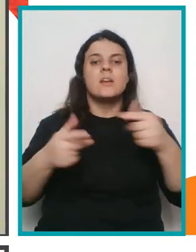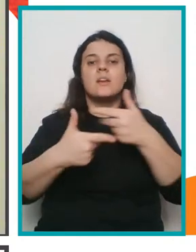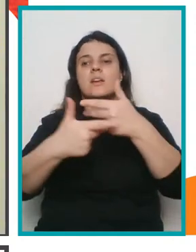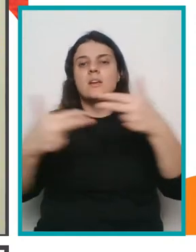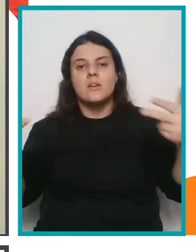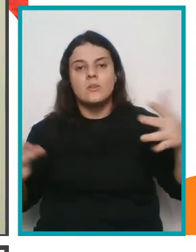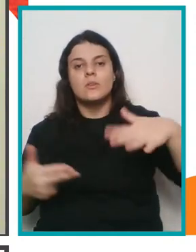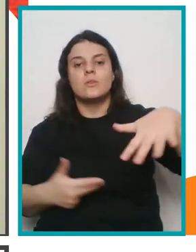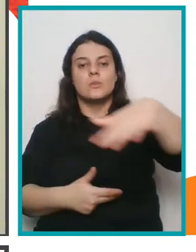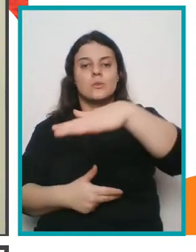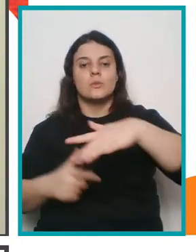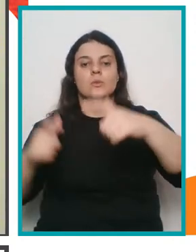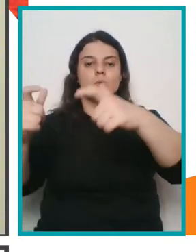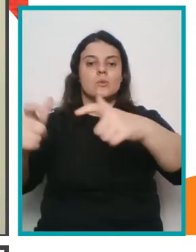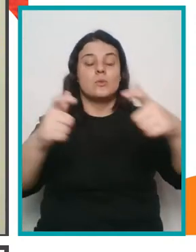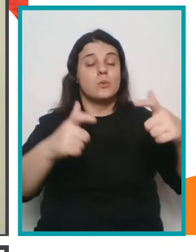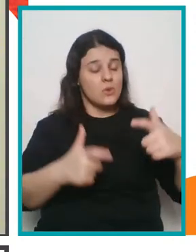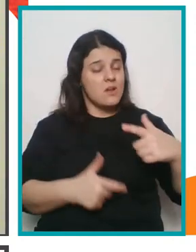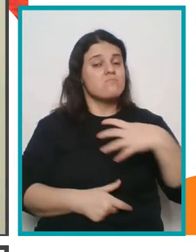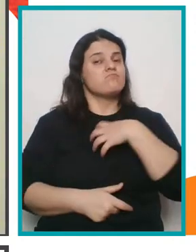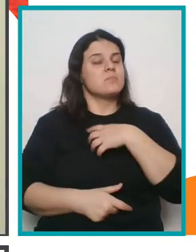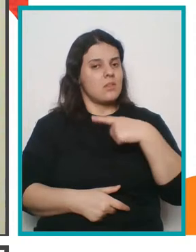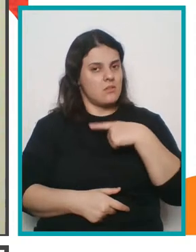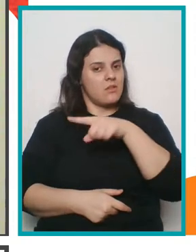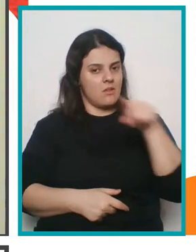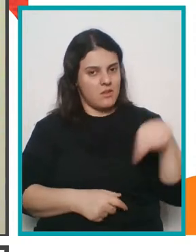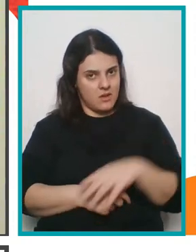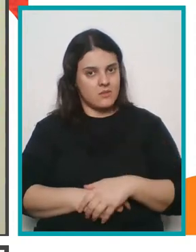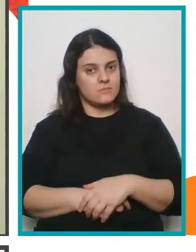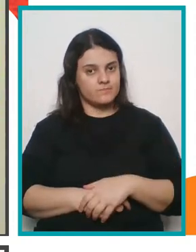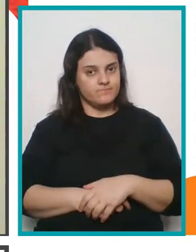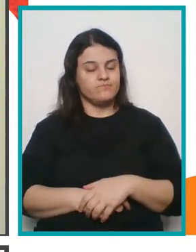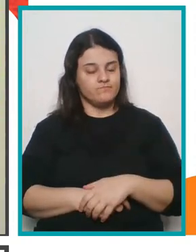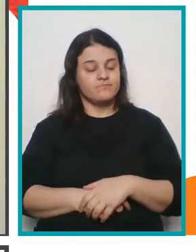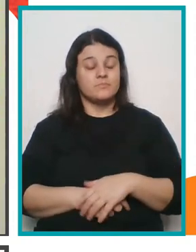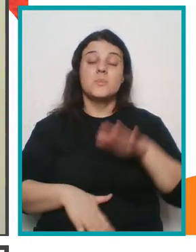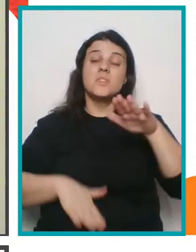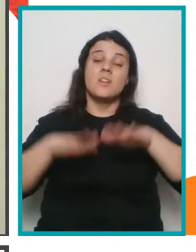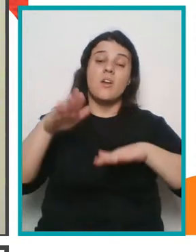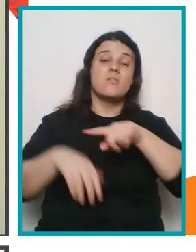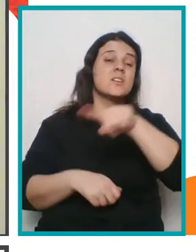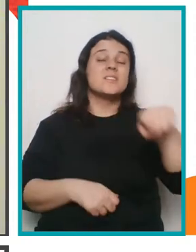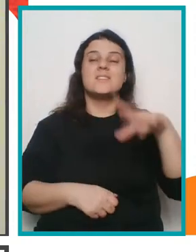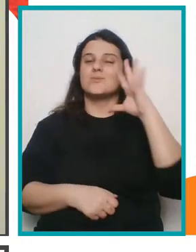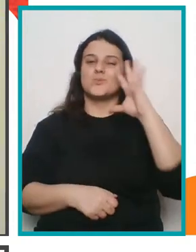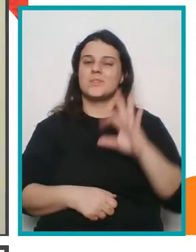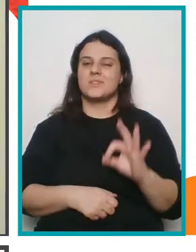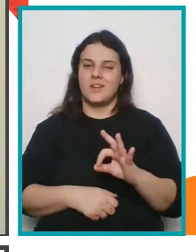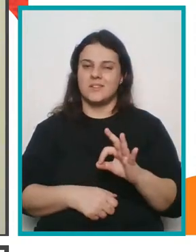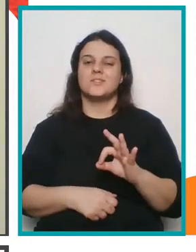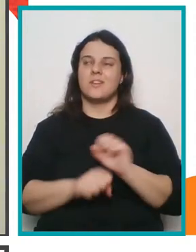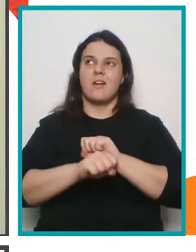Because I've read an article that was talking about Germany pushing coal to